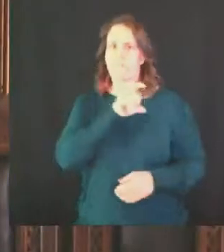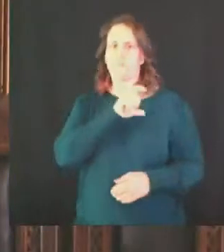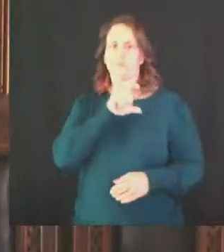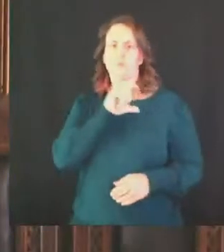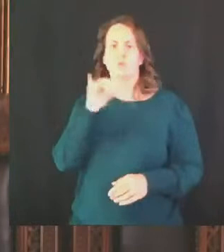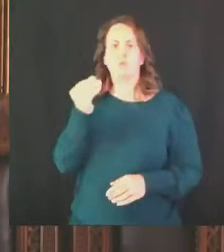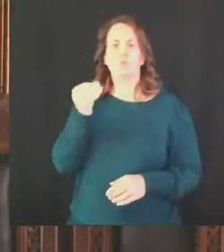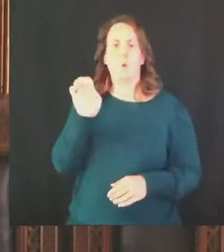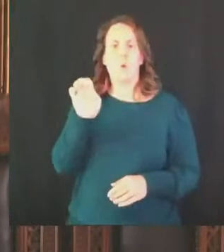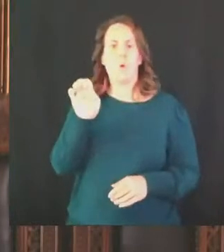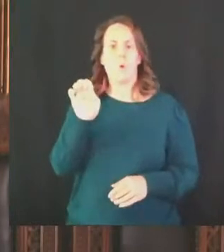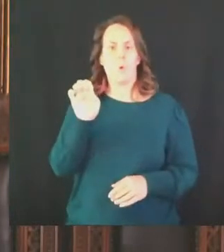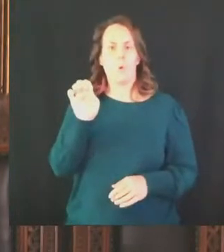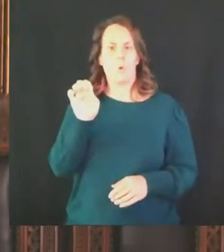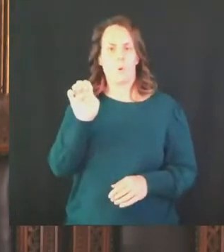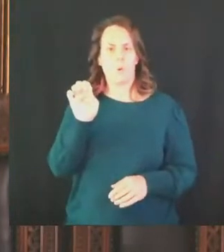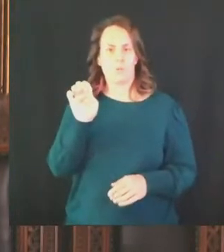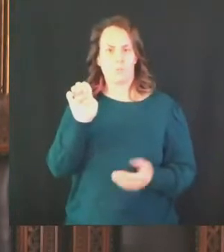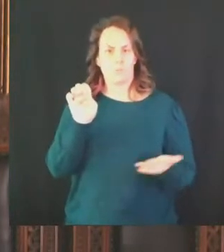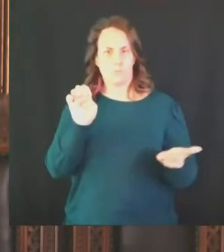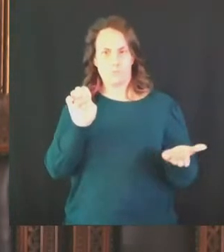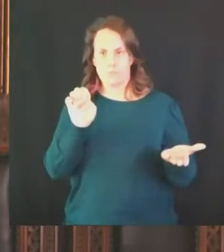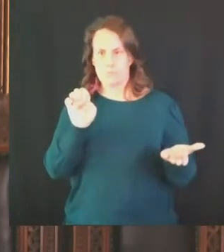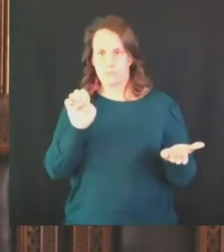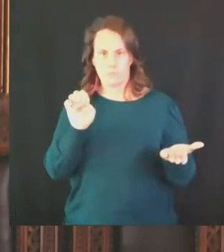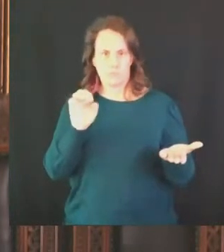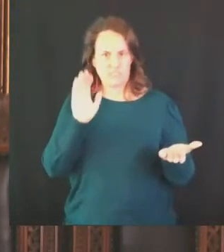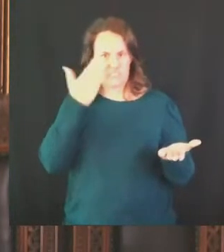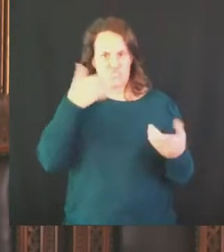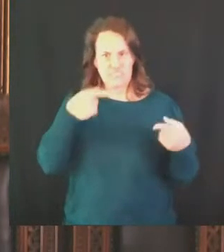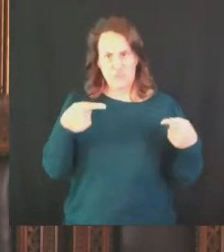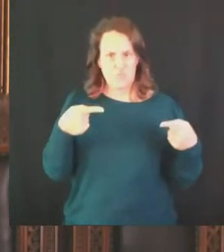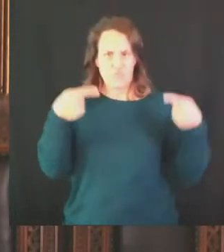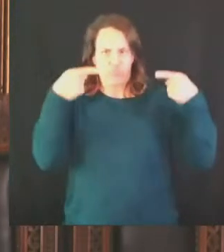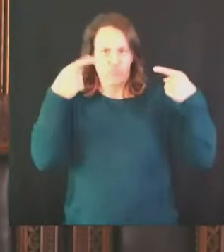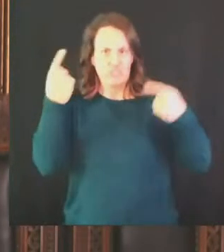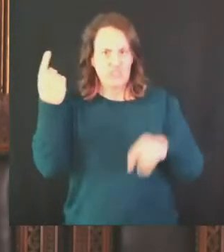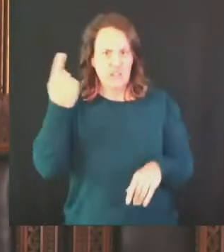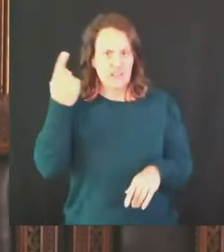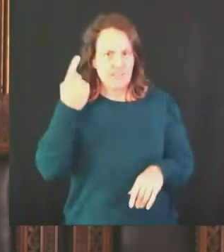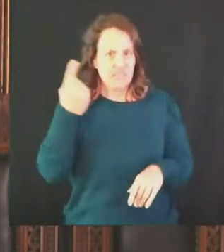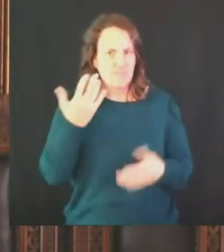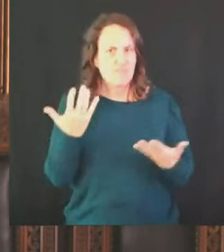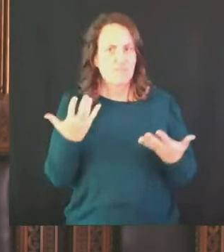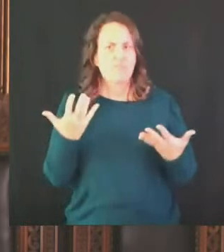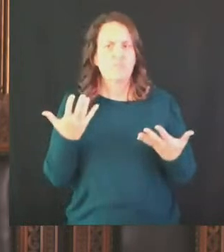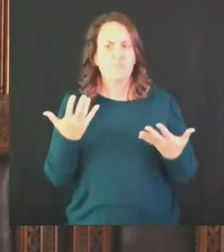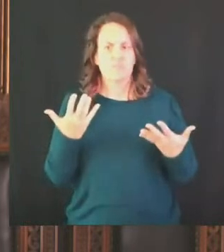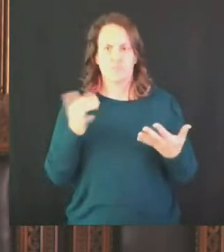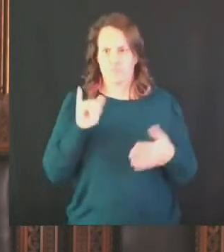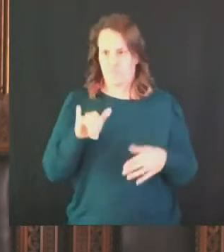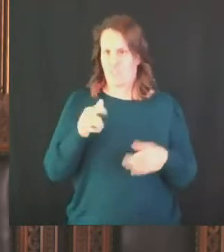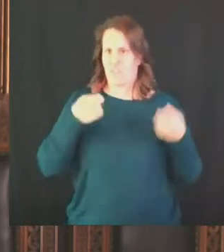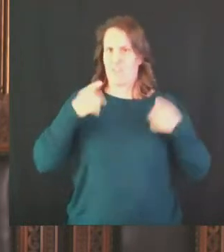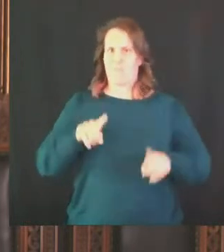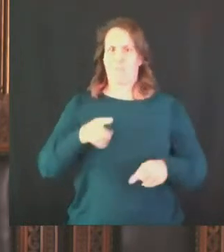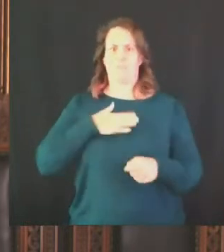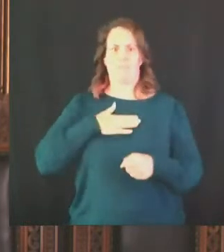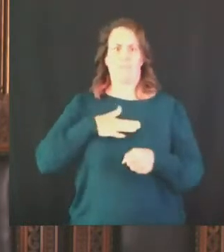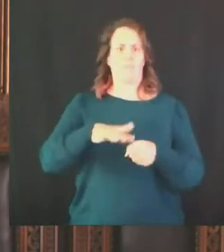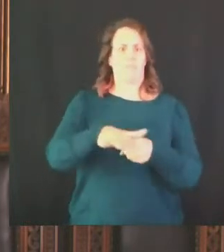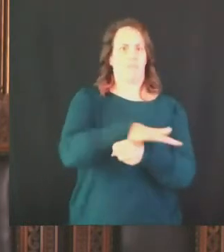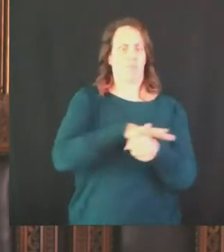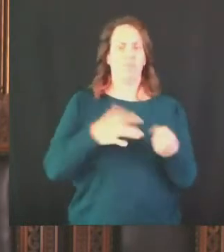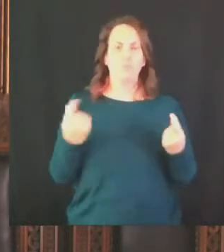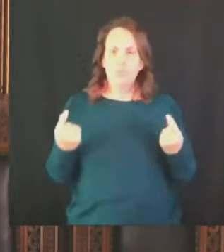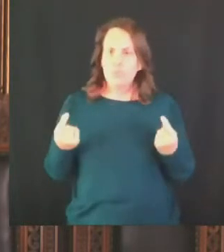Guard is present in the Milwaukee area, and we're working minute by minute and hour